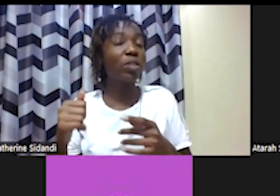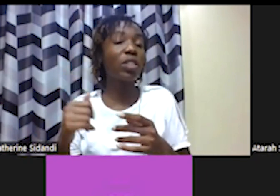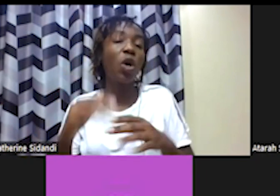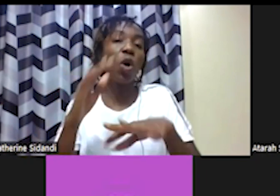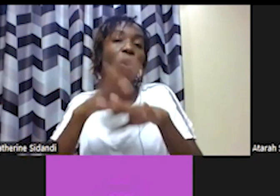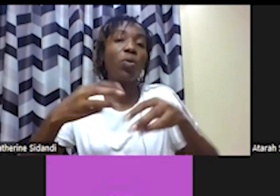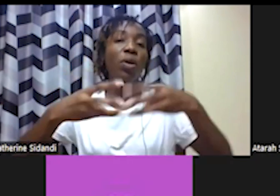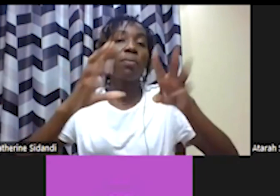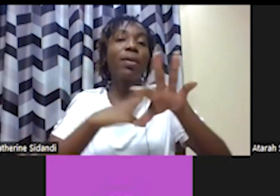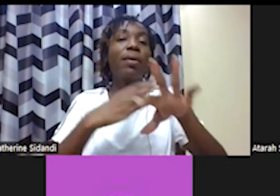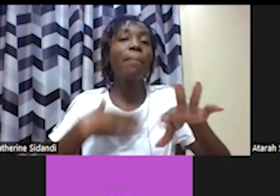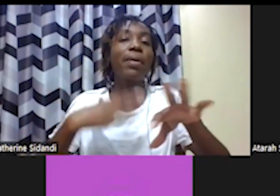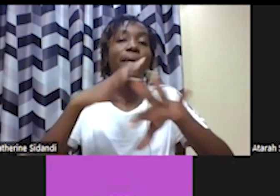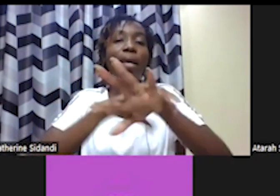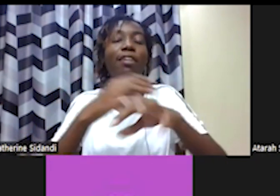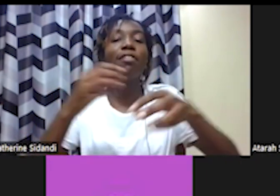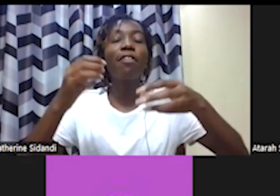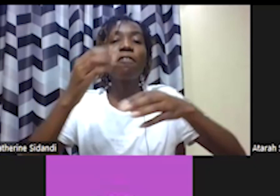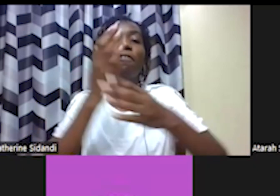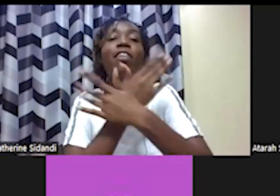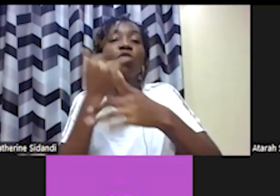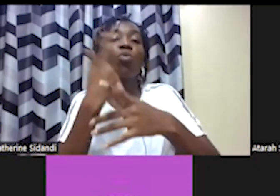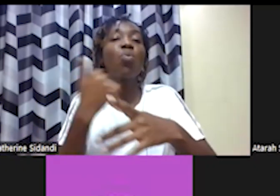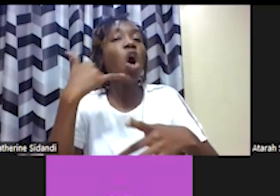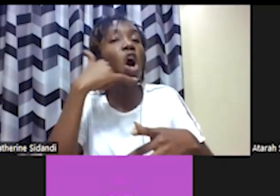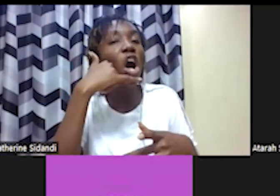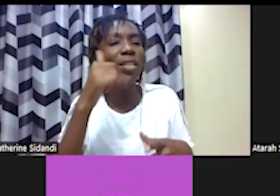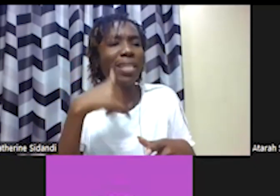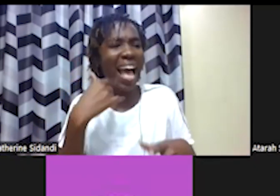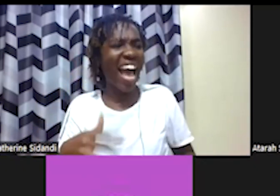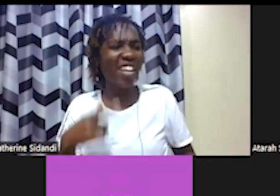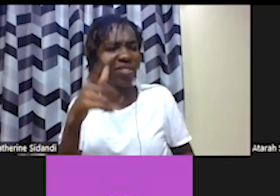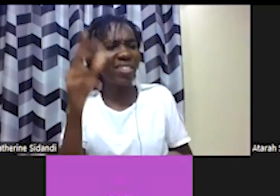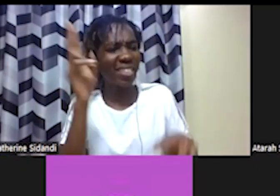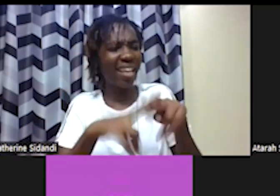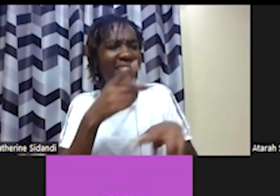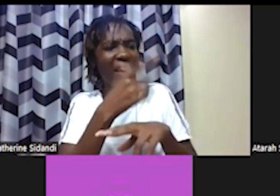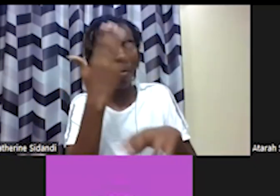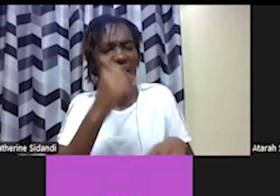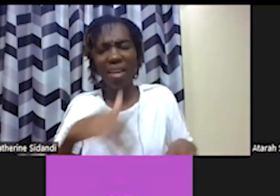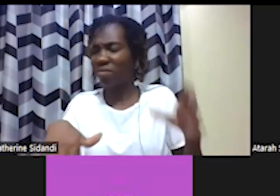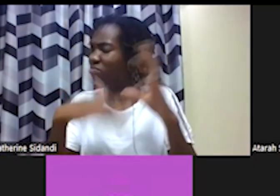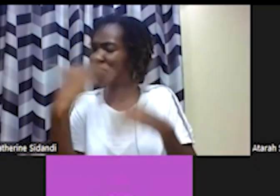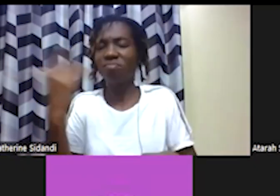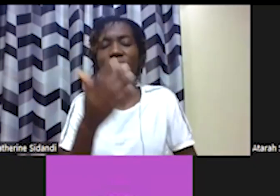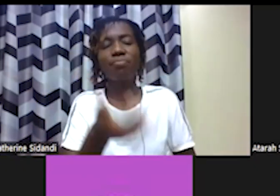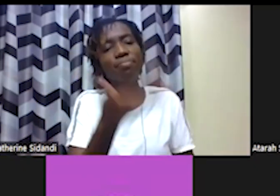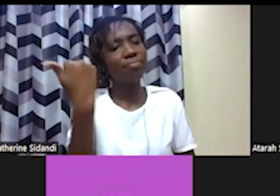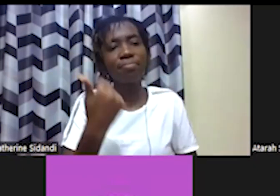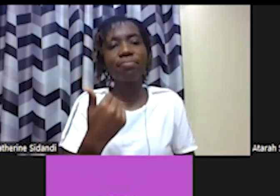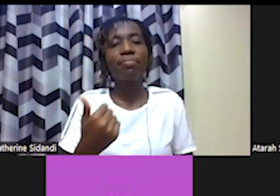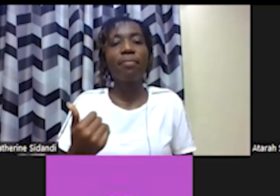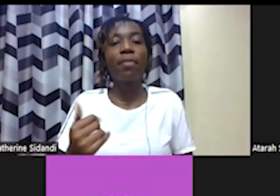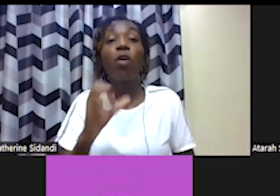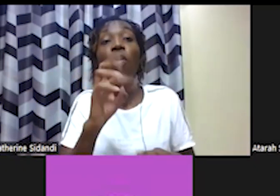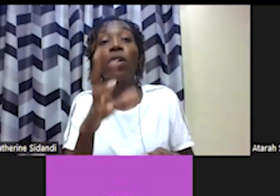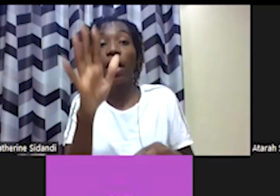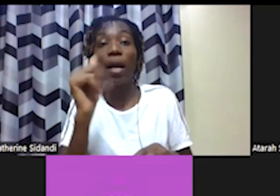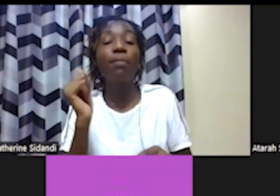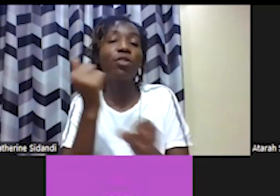who come calling just on phone and saying, you can't sit there, get out. Let's go, or come and do